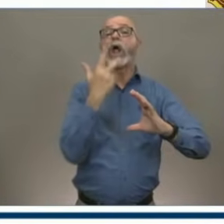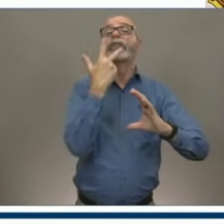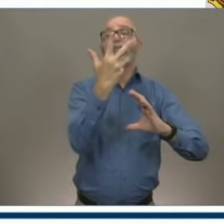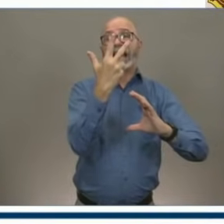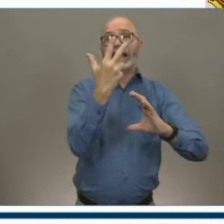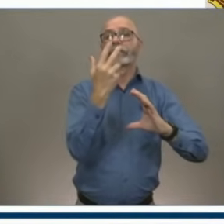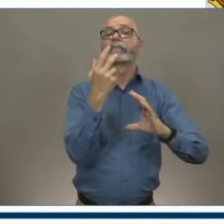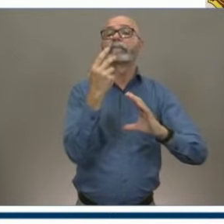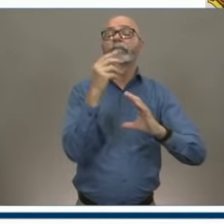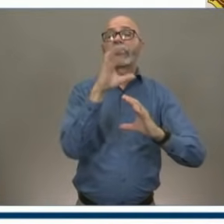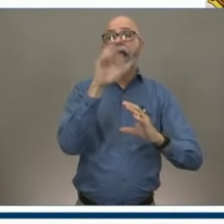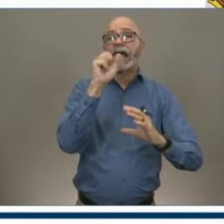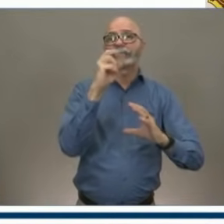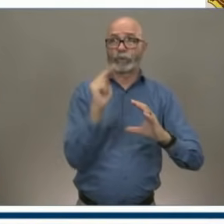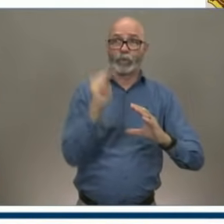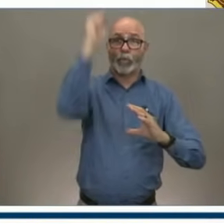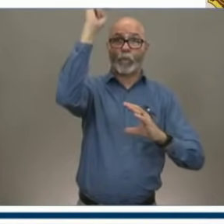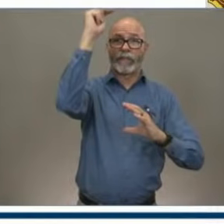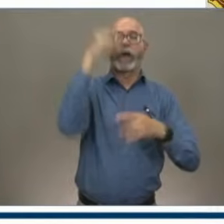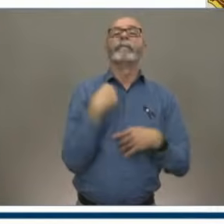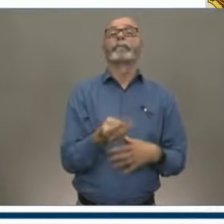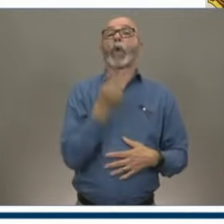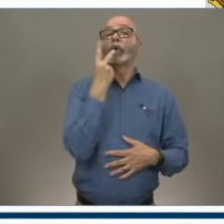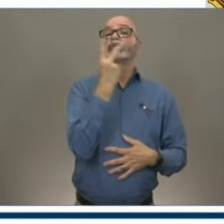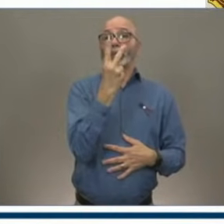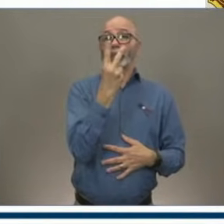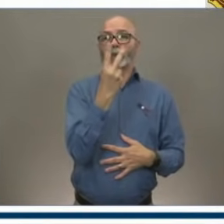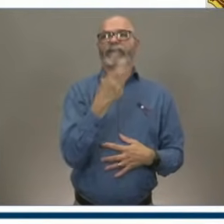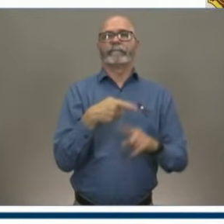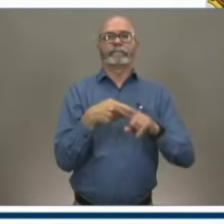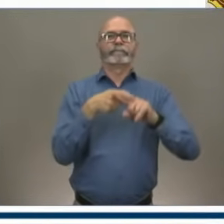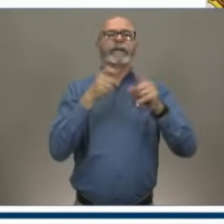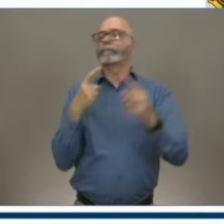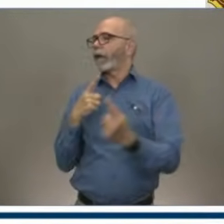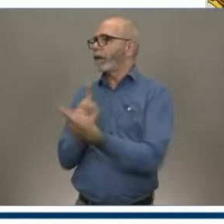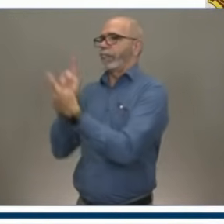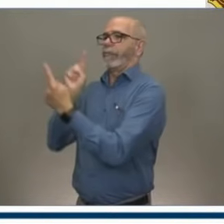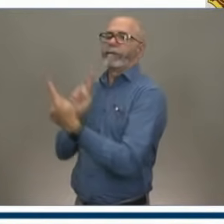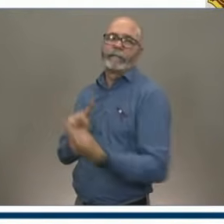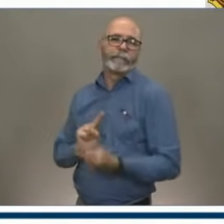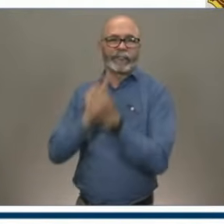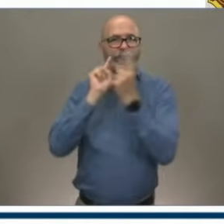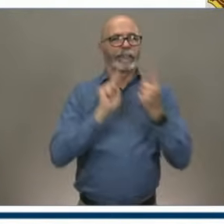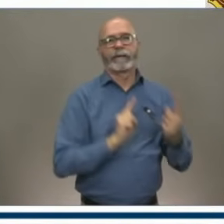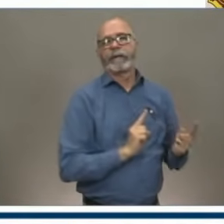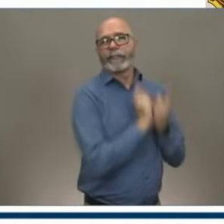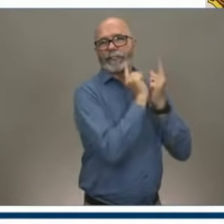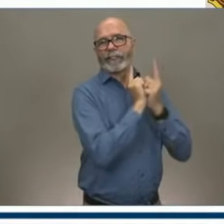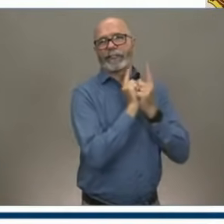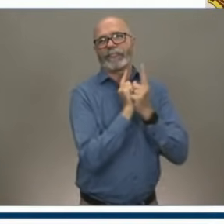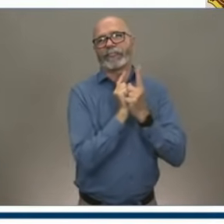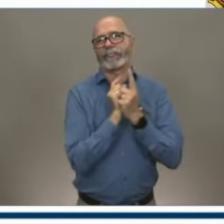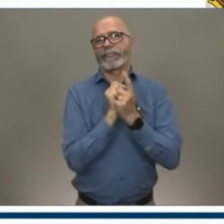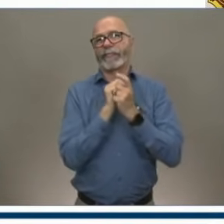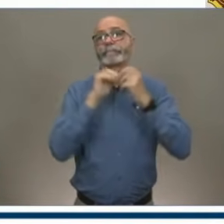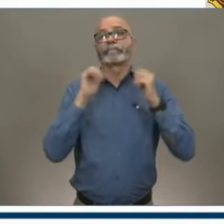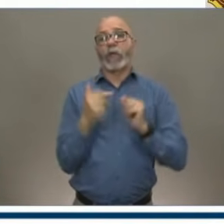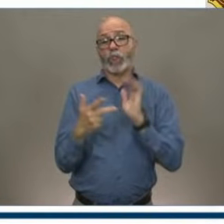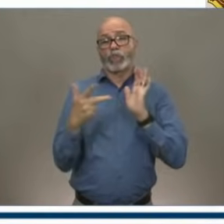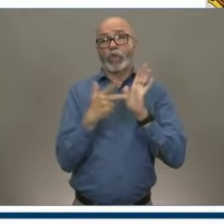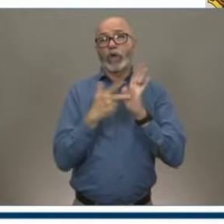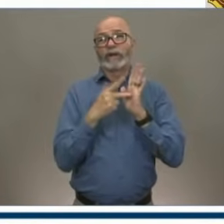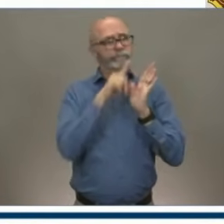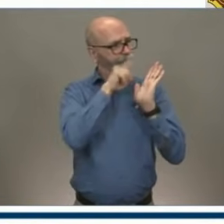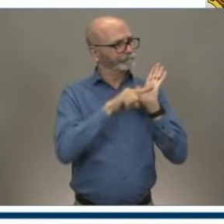2 of those are close contacts of recently known cases, and the third one is under investigation. There is 1 in the